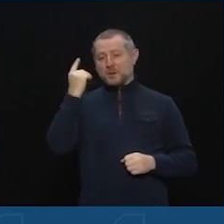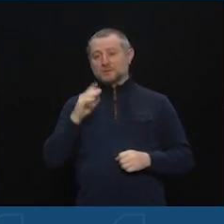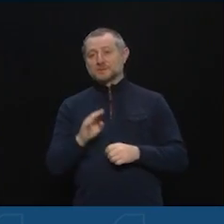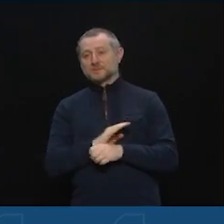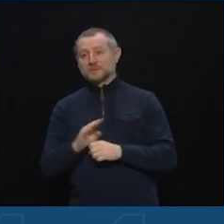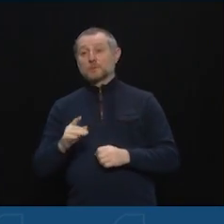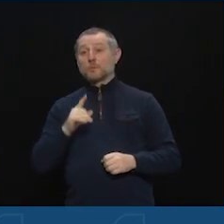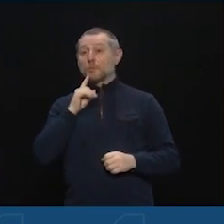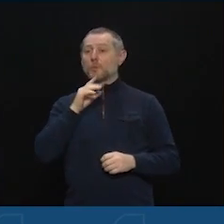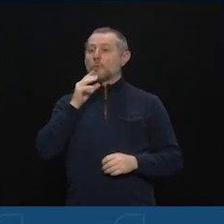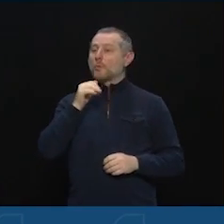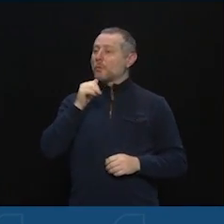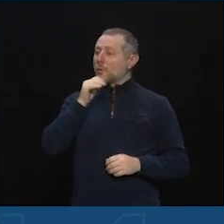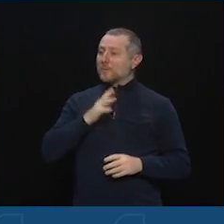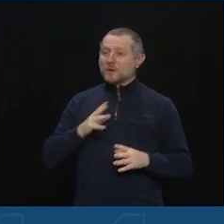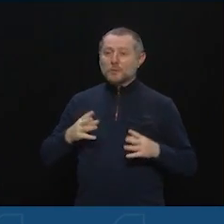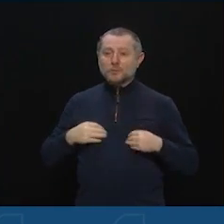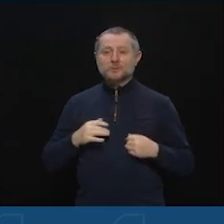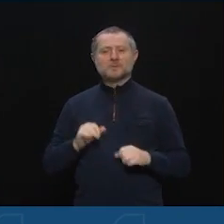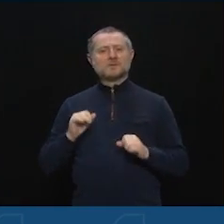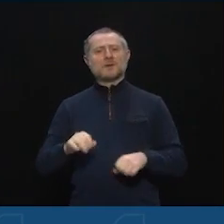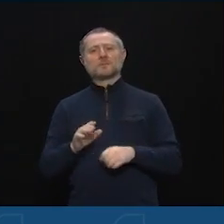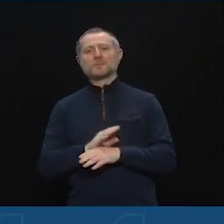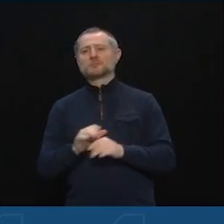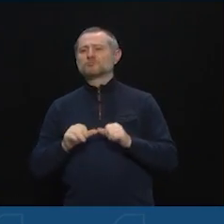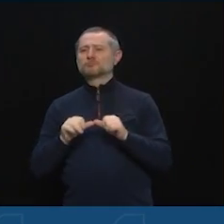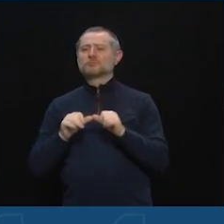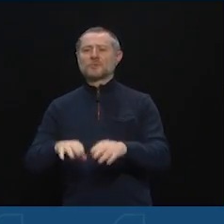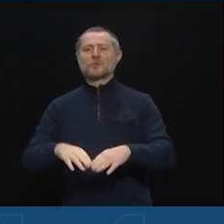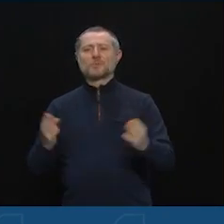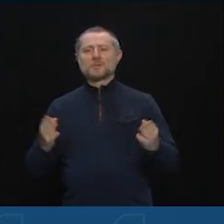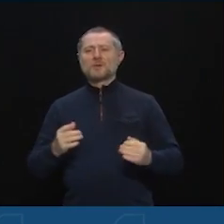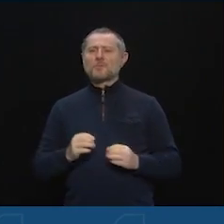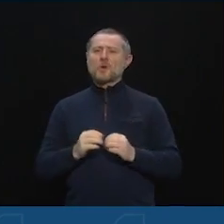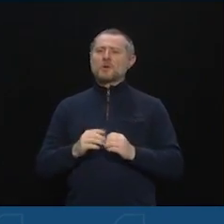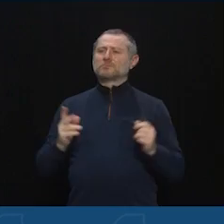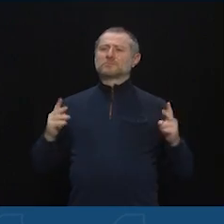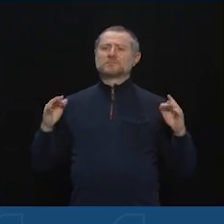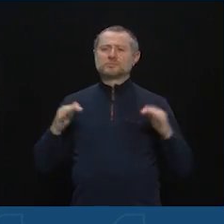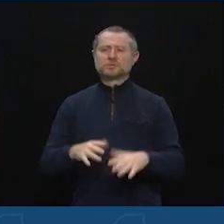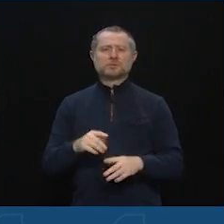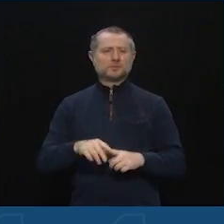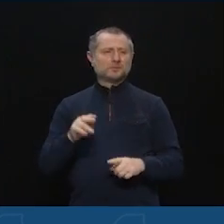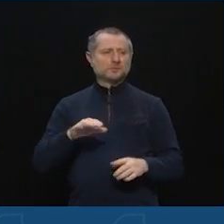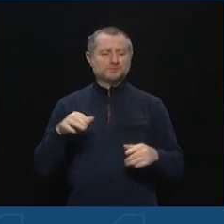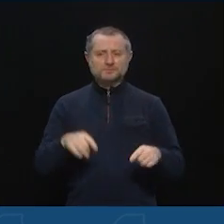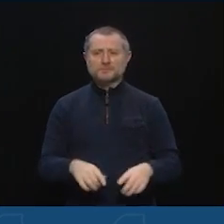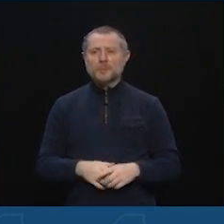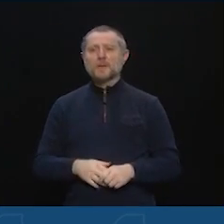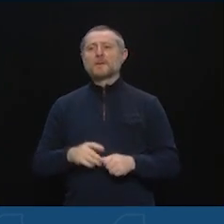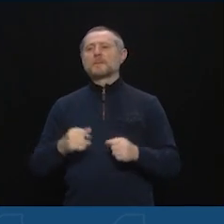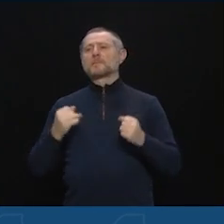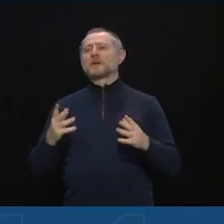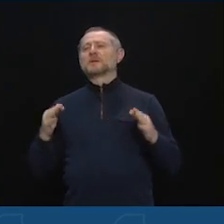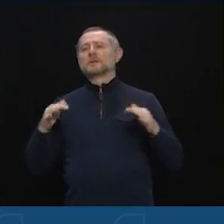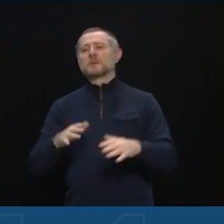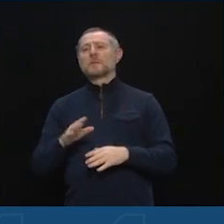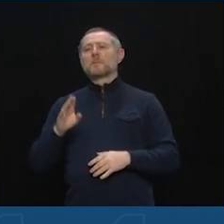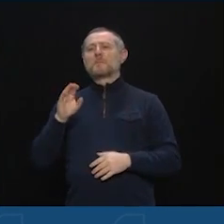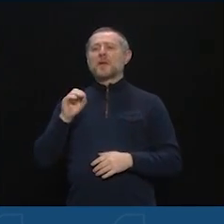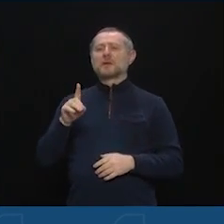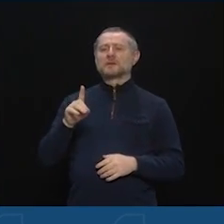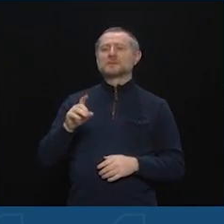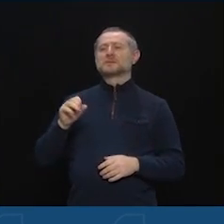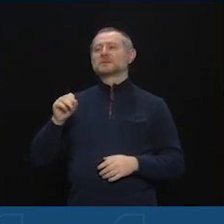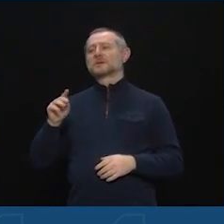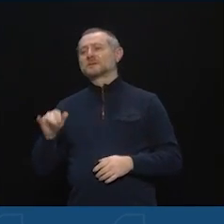women-owned businesses, can stay open and attract more visitors to our city, attract more visitors to Bed-Stuy and Crown Heights, because